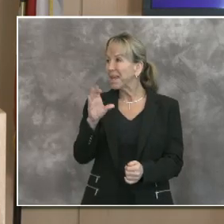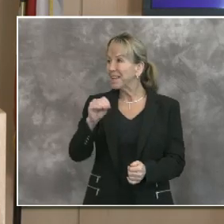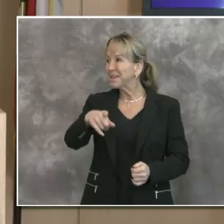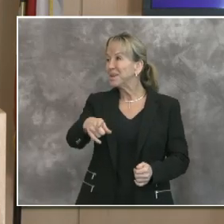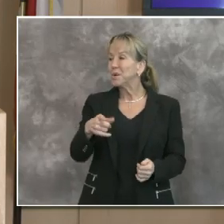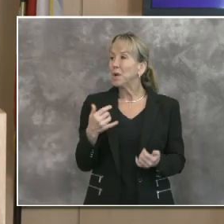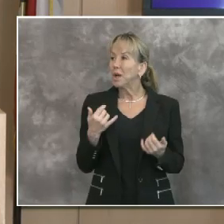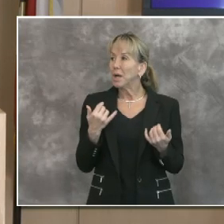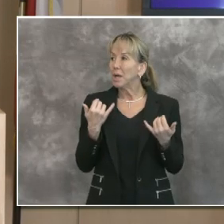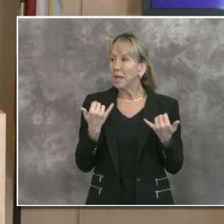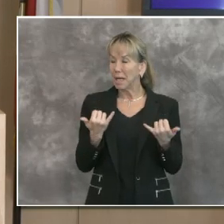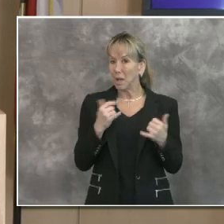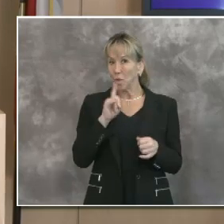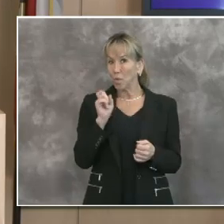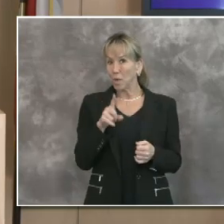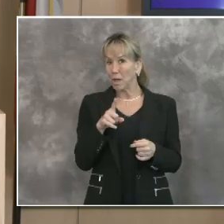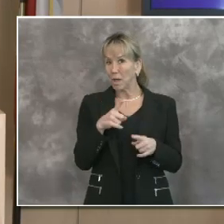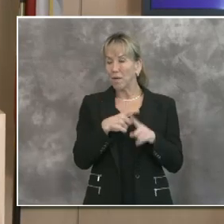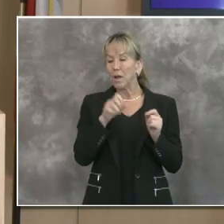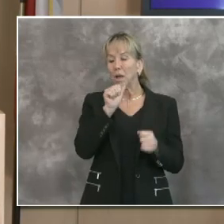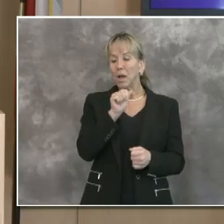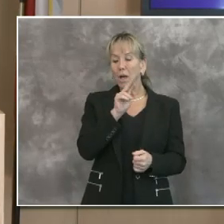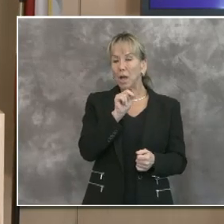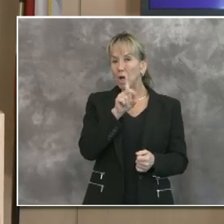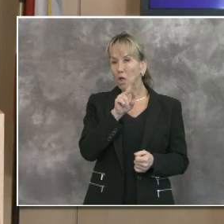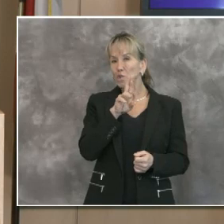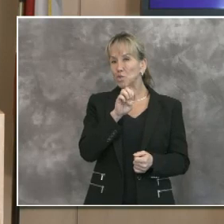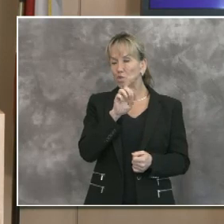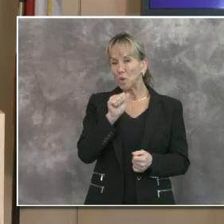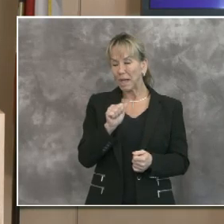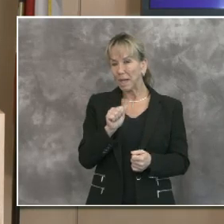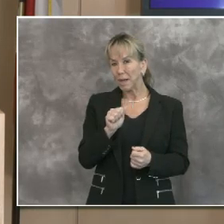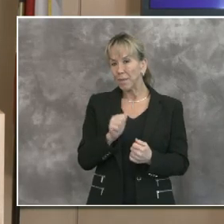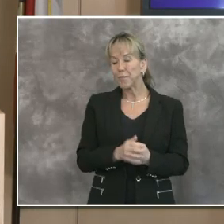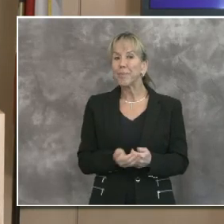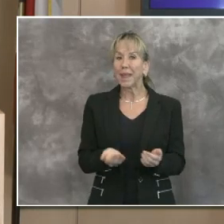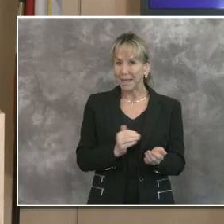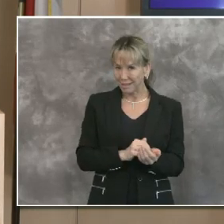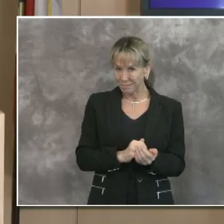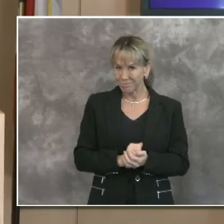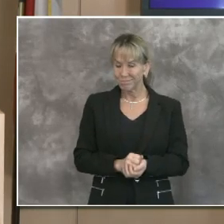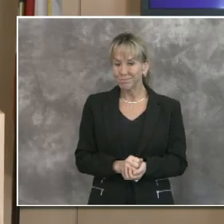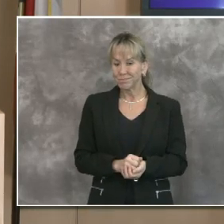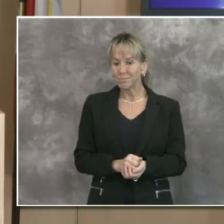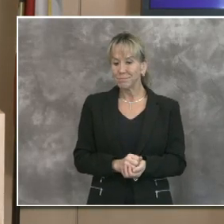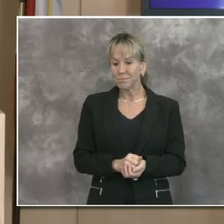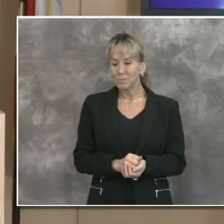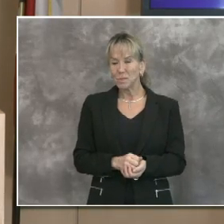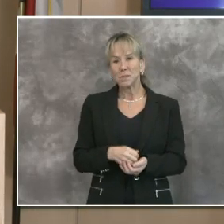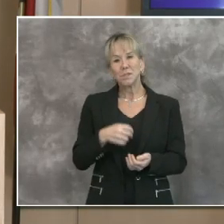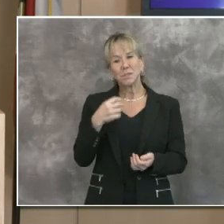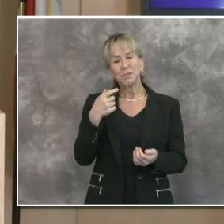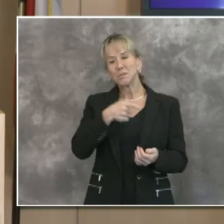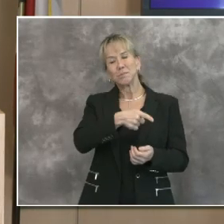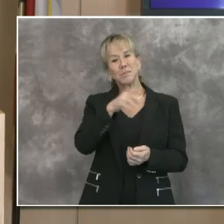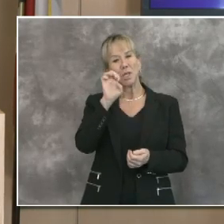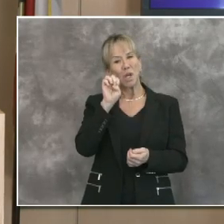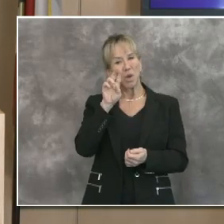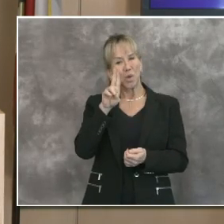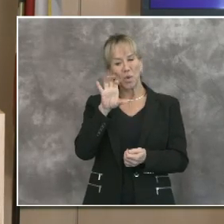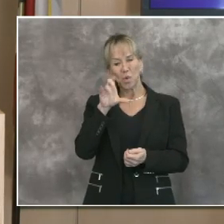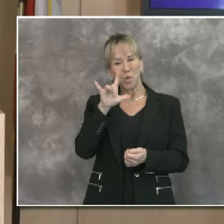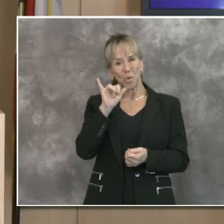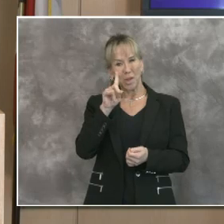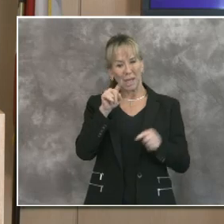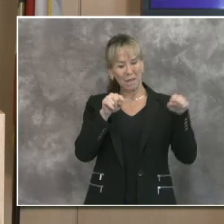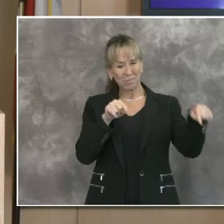This is from Andrea again. Are there 2 Euclid clinics? Is it the one in